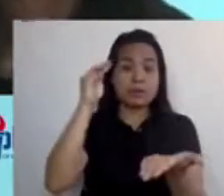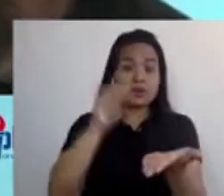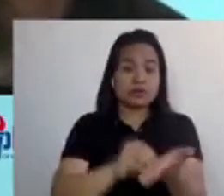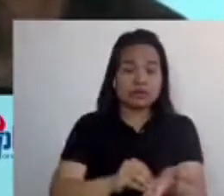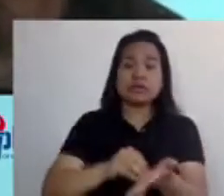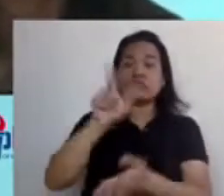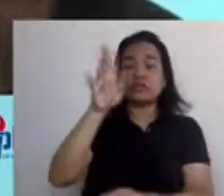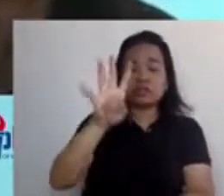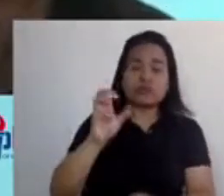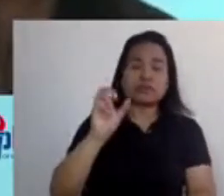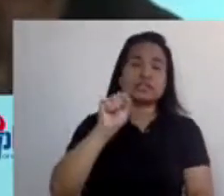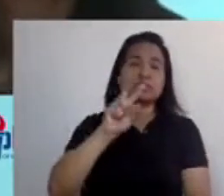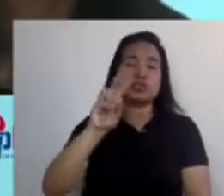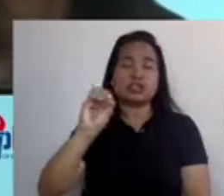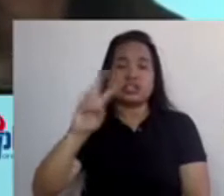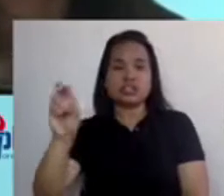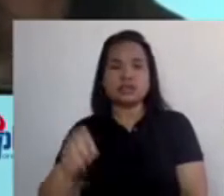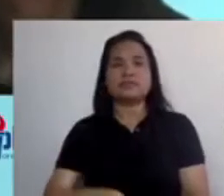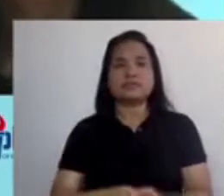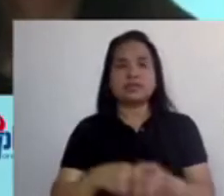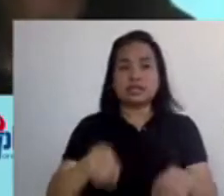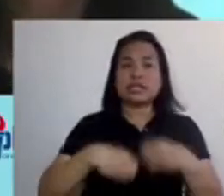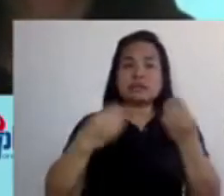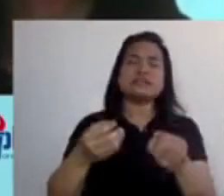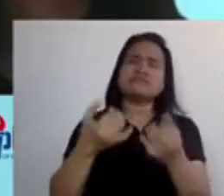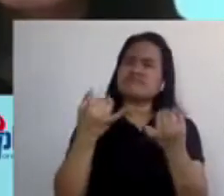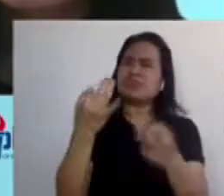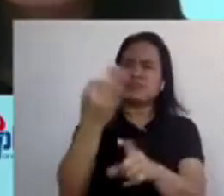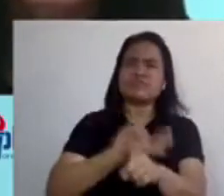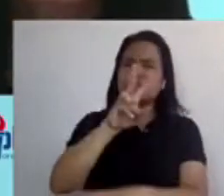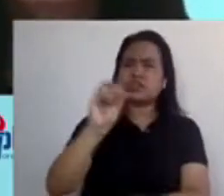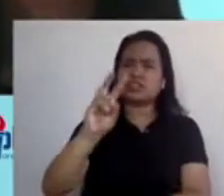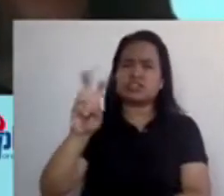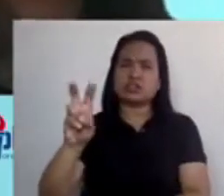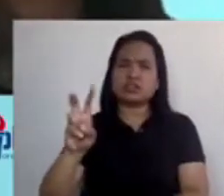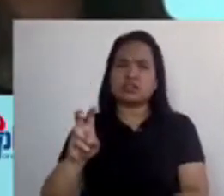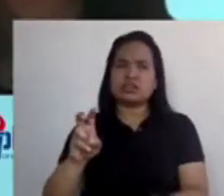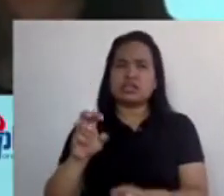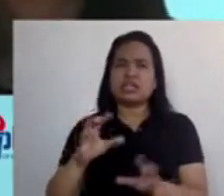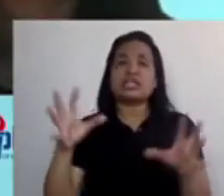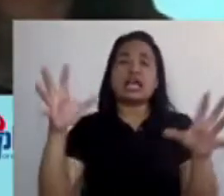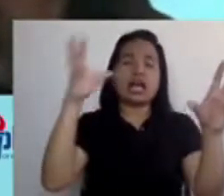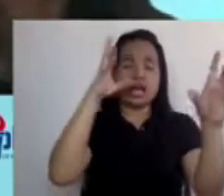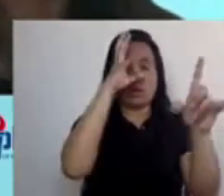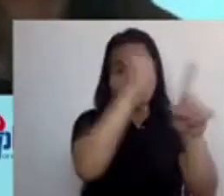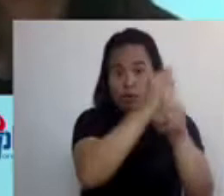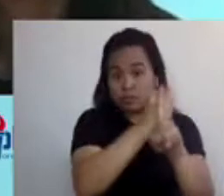just this Feb 2022, when it comes to the accomplishment of your SAT or